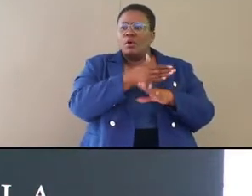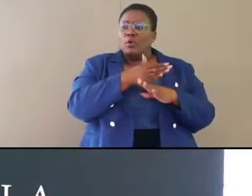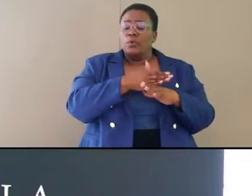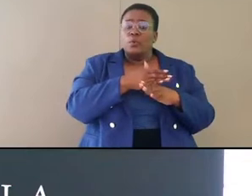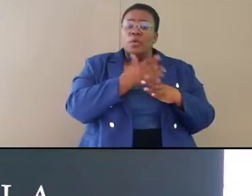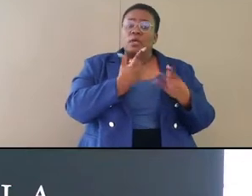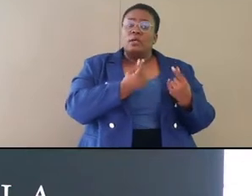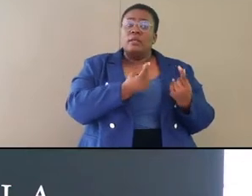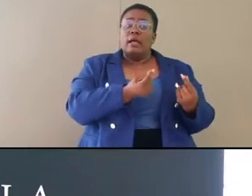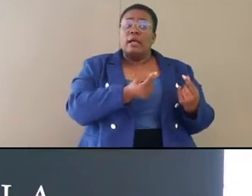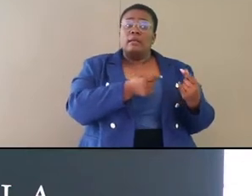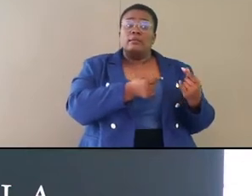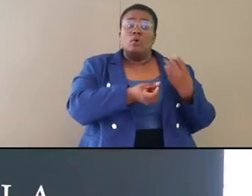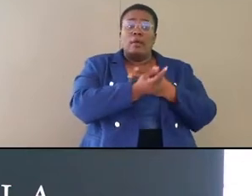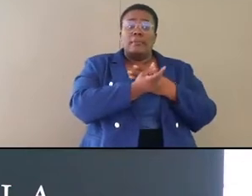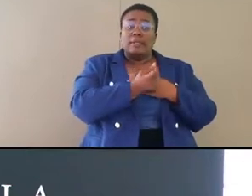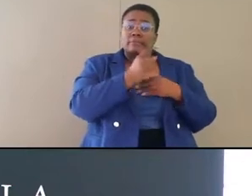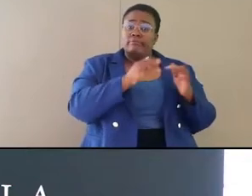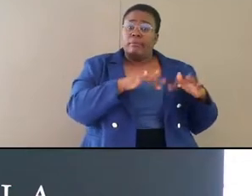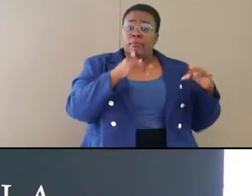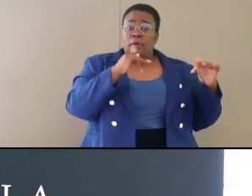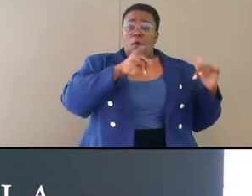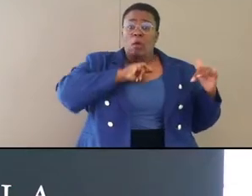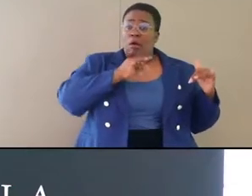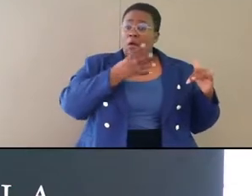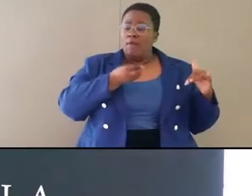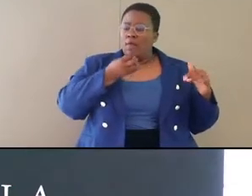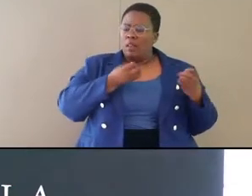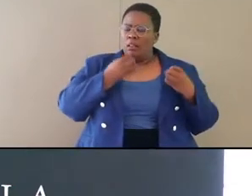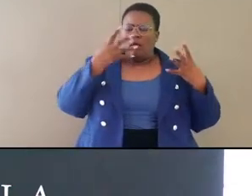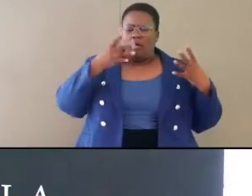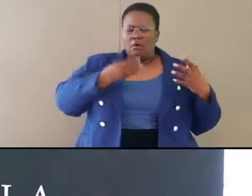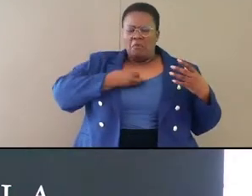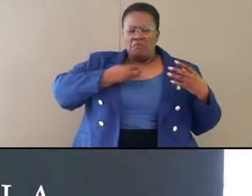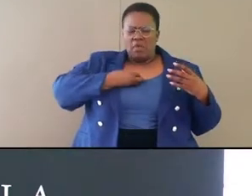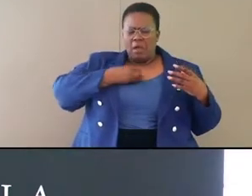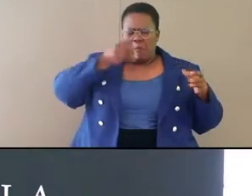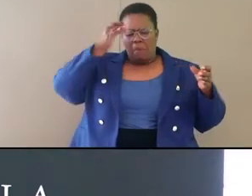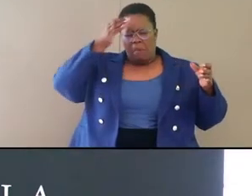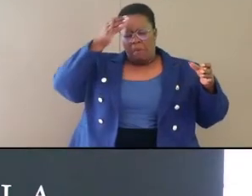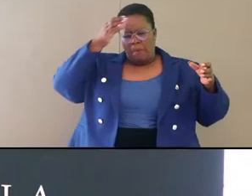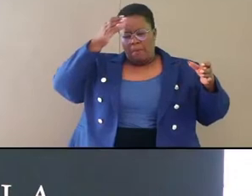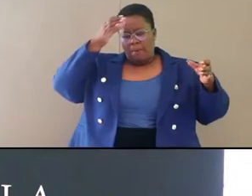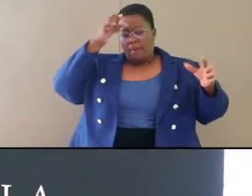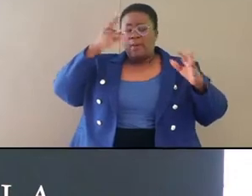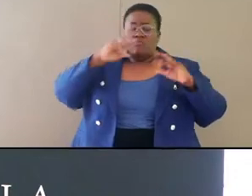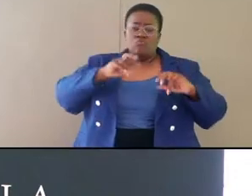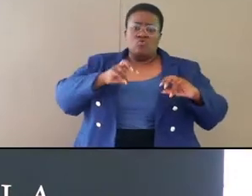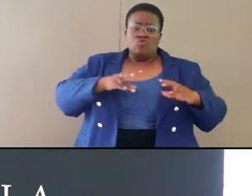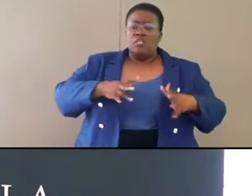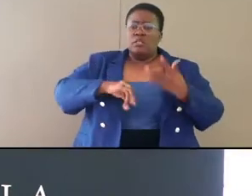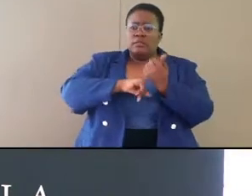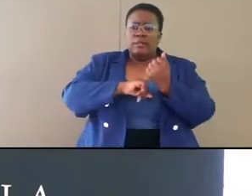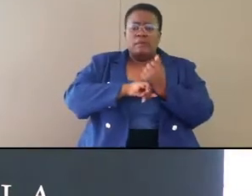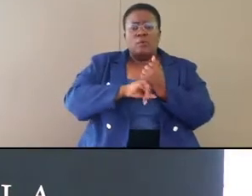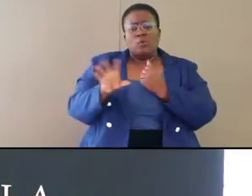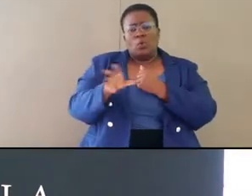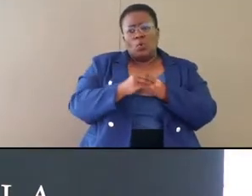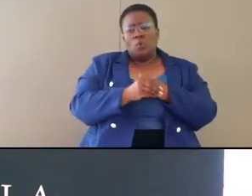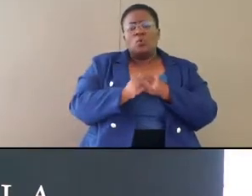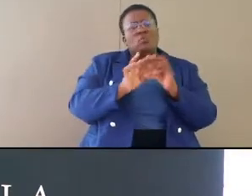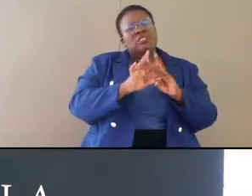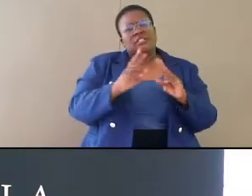because there we've got a lot of young, bright mind researchers who are supportive of all the different